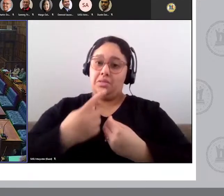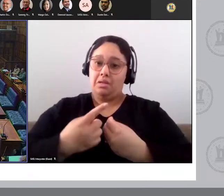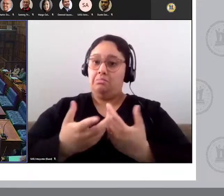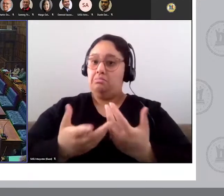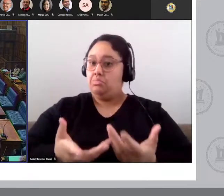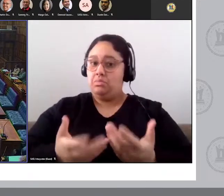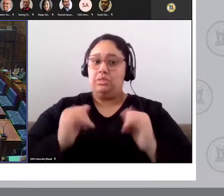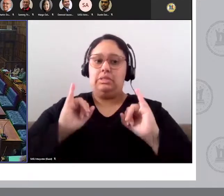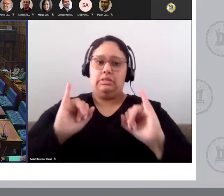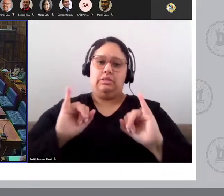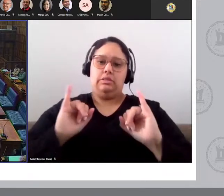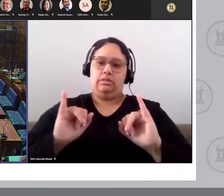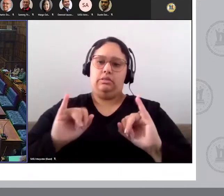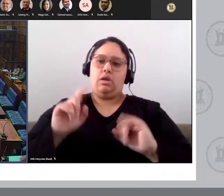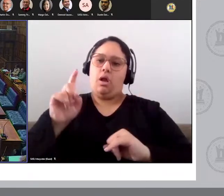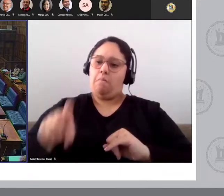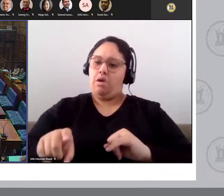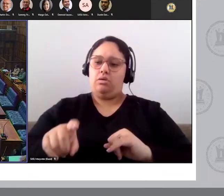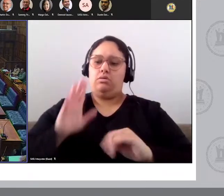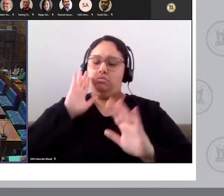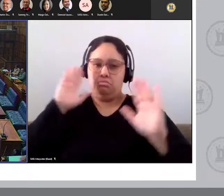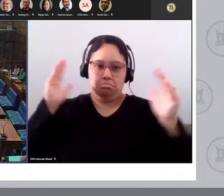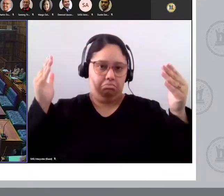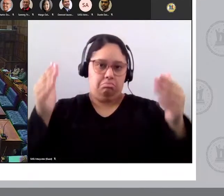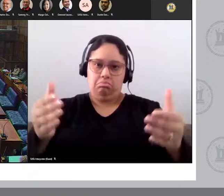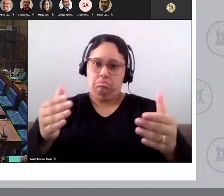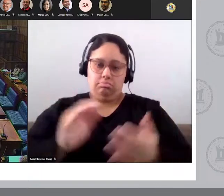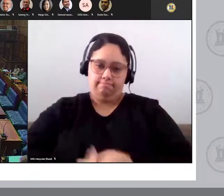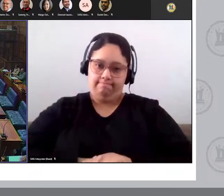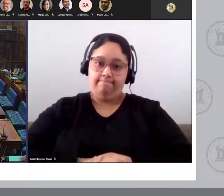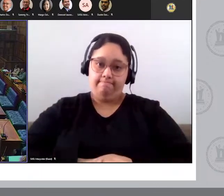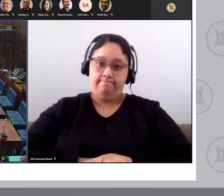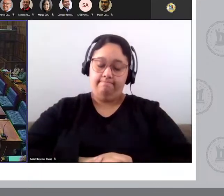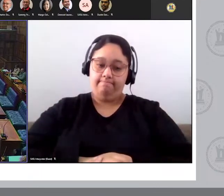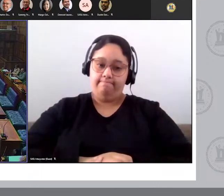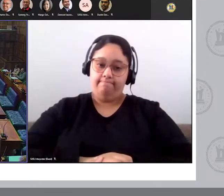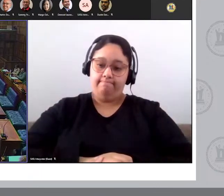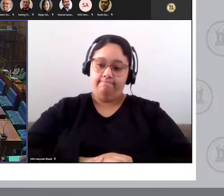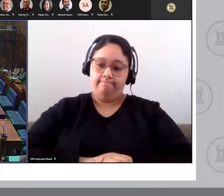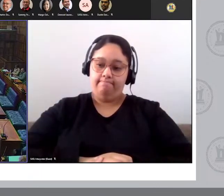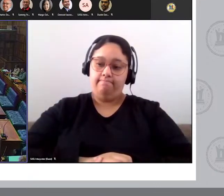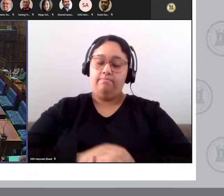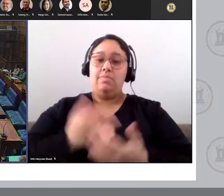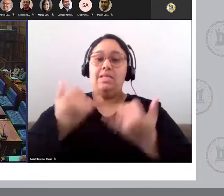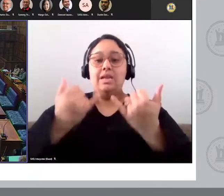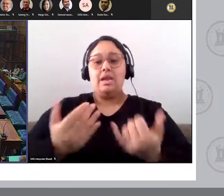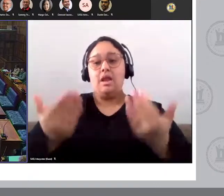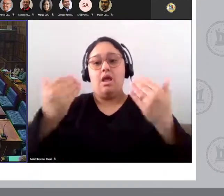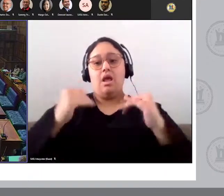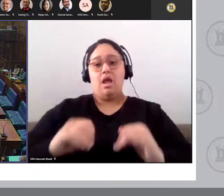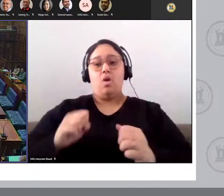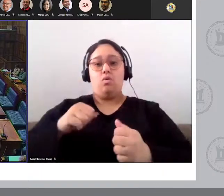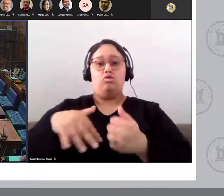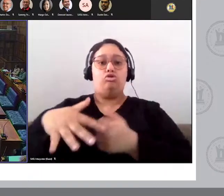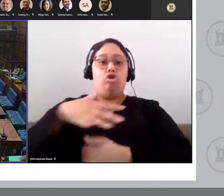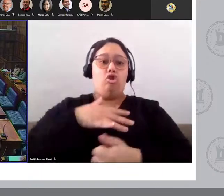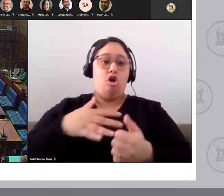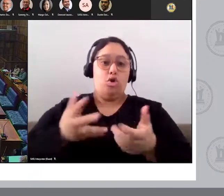it's urgent that has to be attended to. Now, when coming to the scenarios like